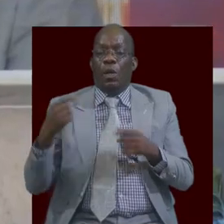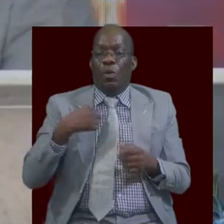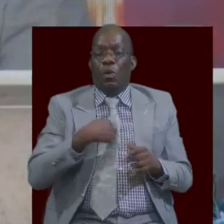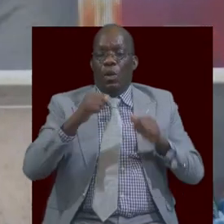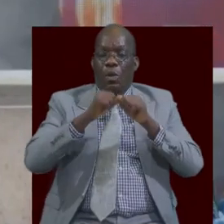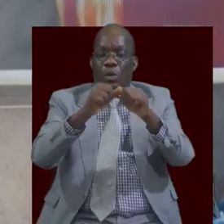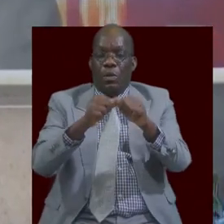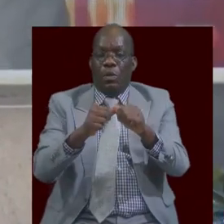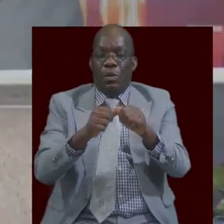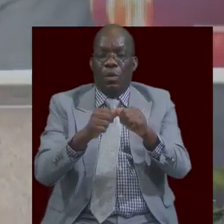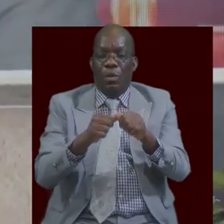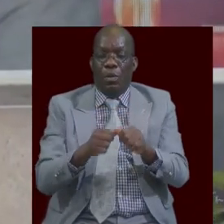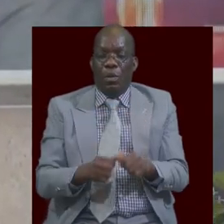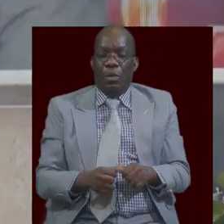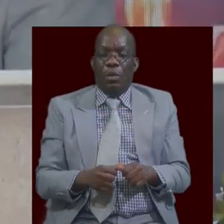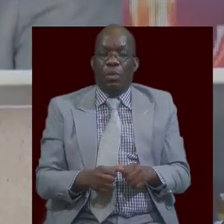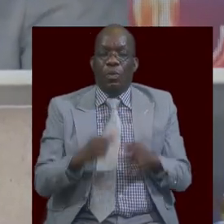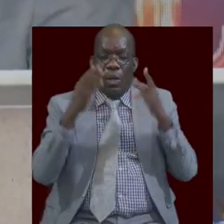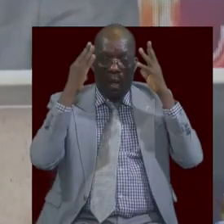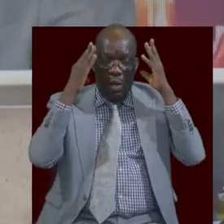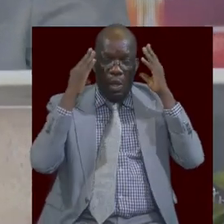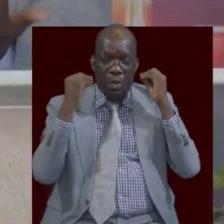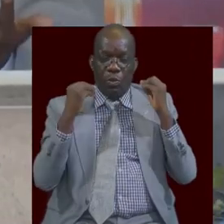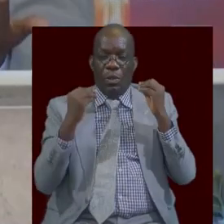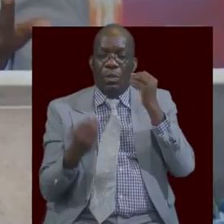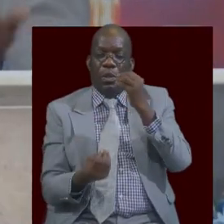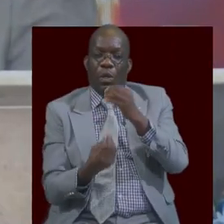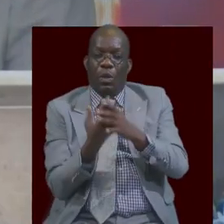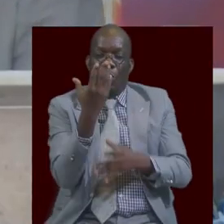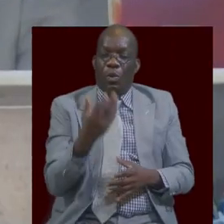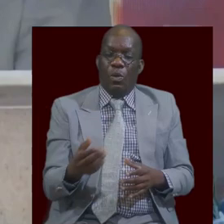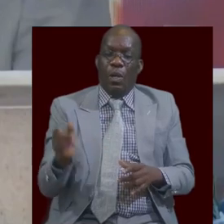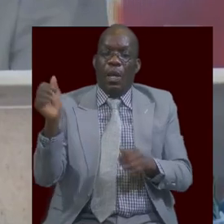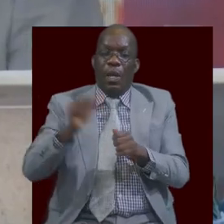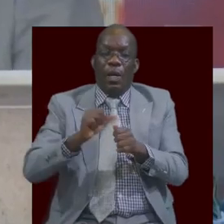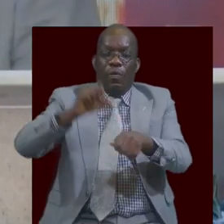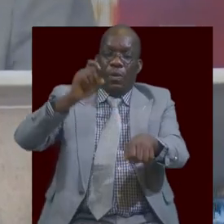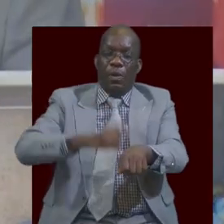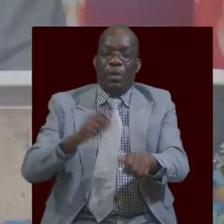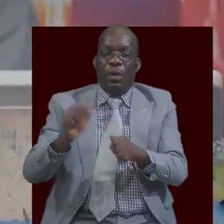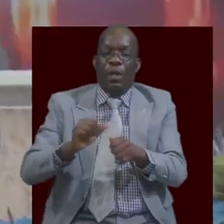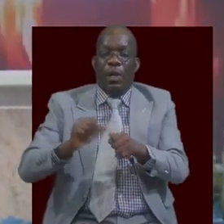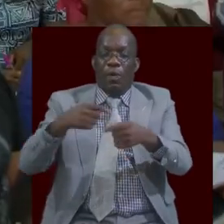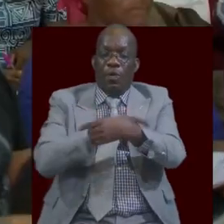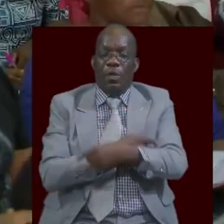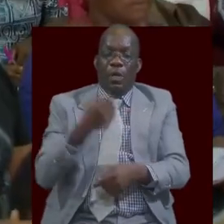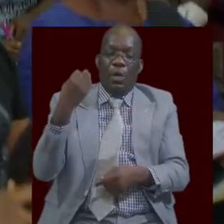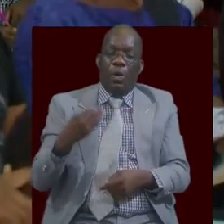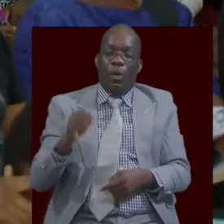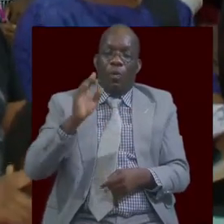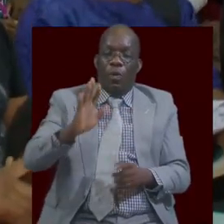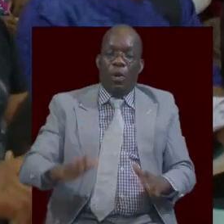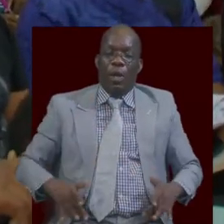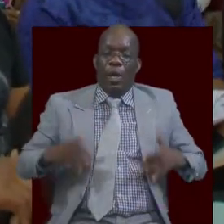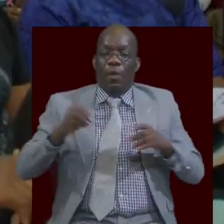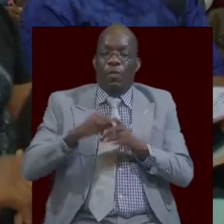experiencing growth every moment, every day of your life in